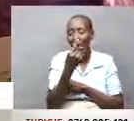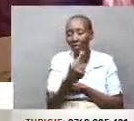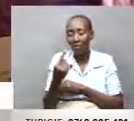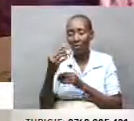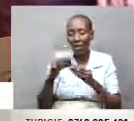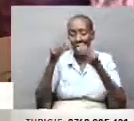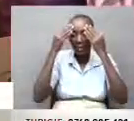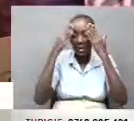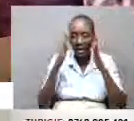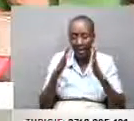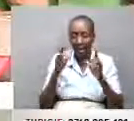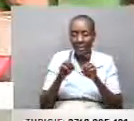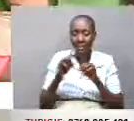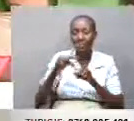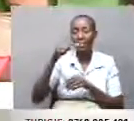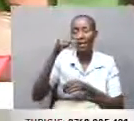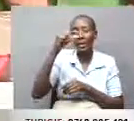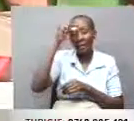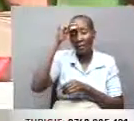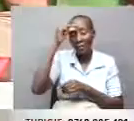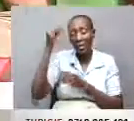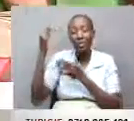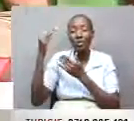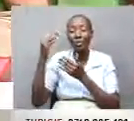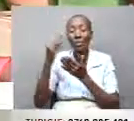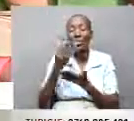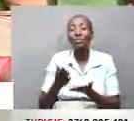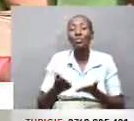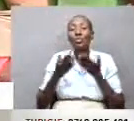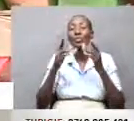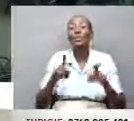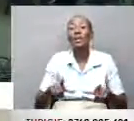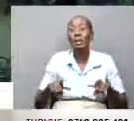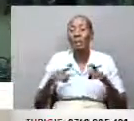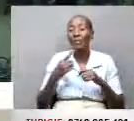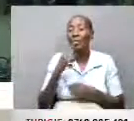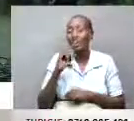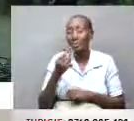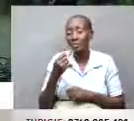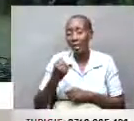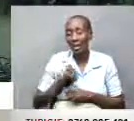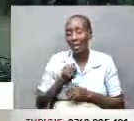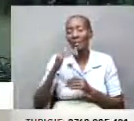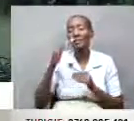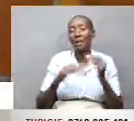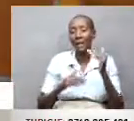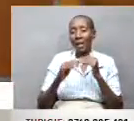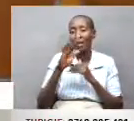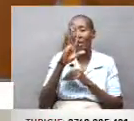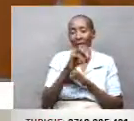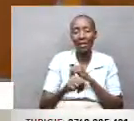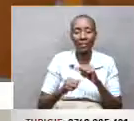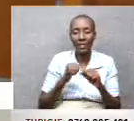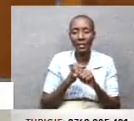vile serikali inanuia kuboresha maisha ya wasichana zaidi ya 1,000 chini ya miaka 5. The costing is solely by NGAF, which is the